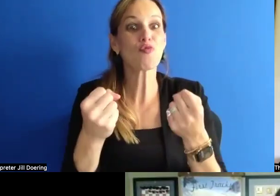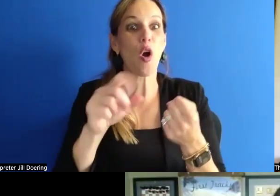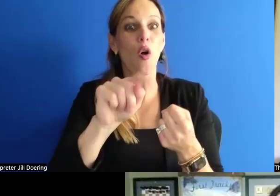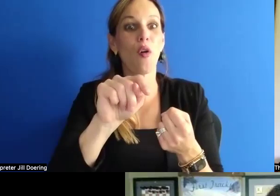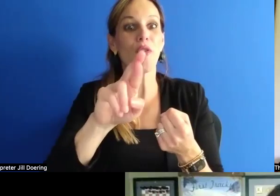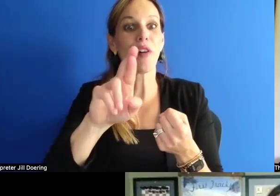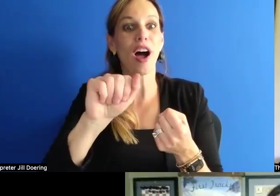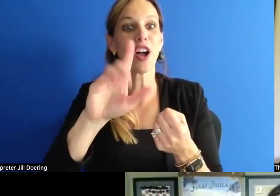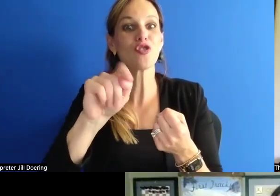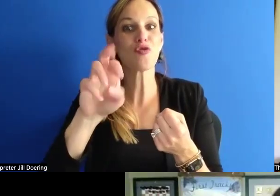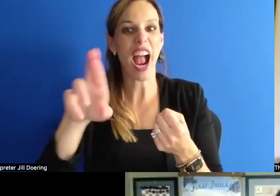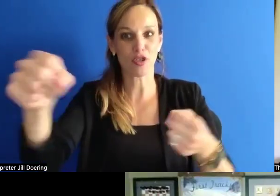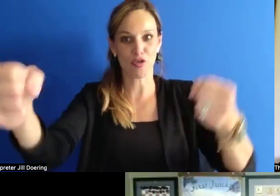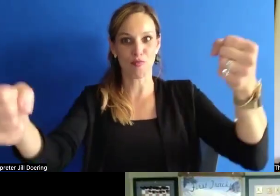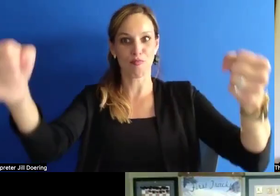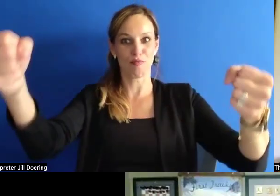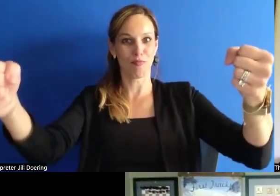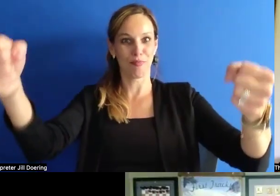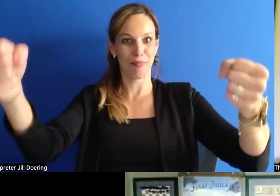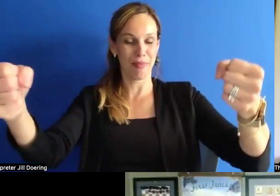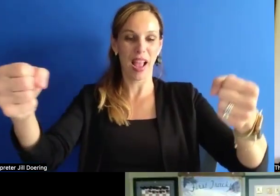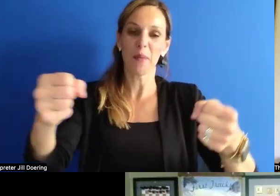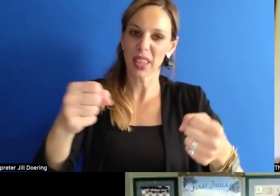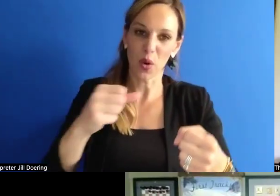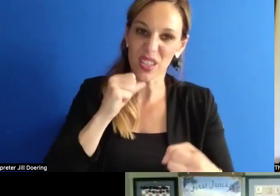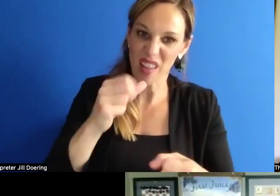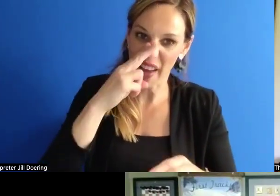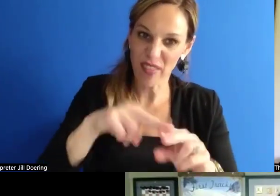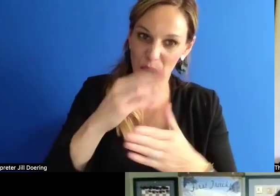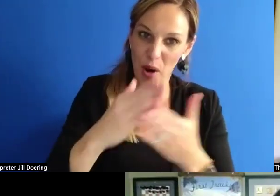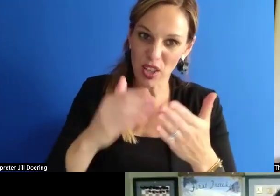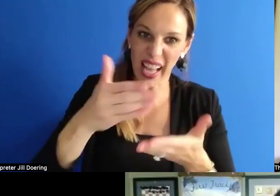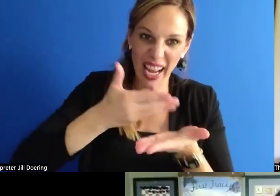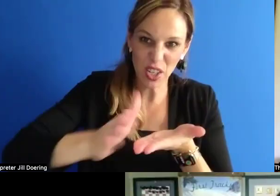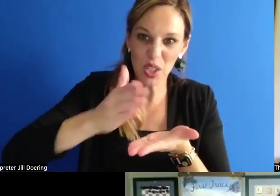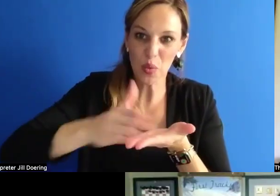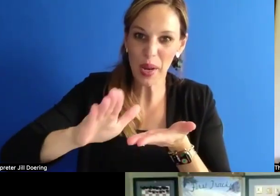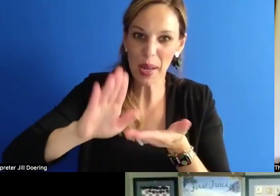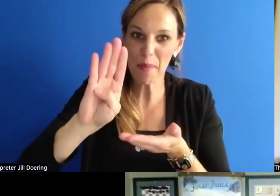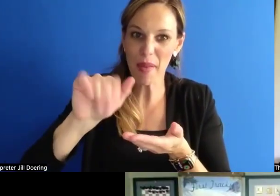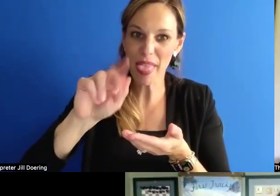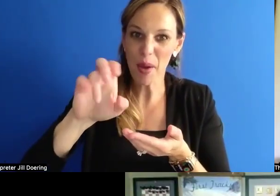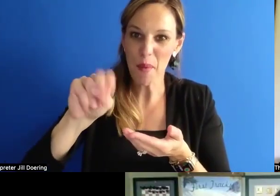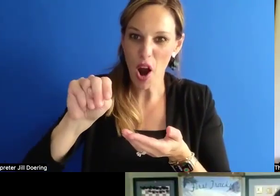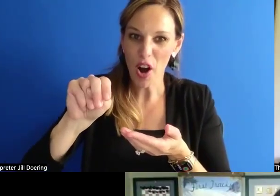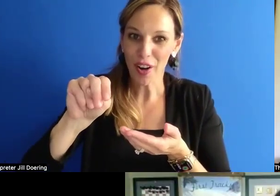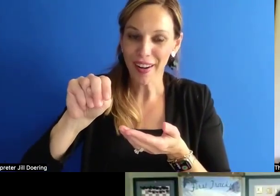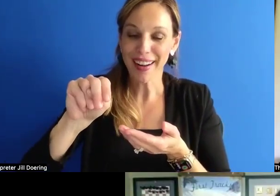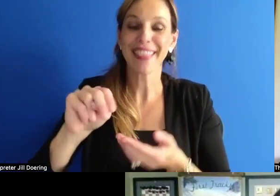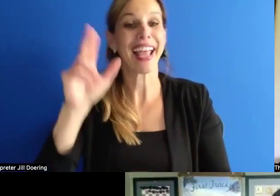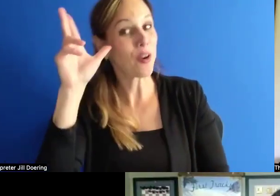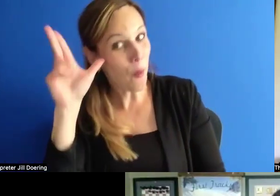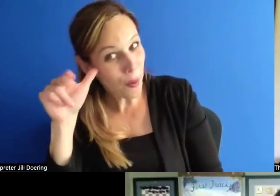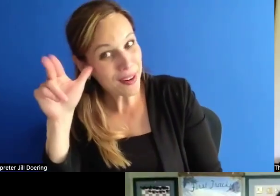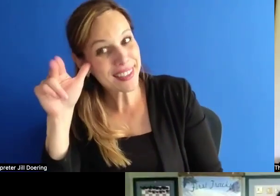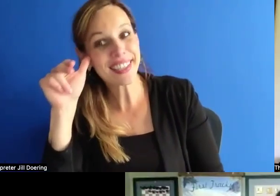There's also not fun parts where, like sweeping the barn and all the things. There were horses,